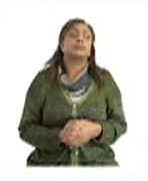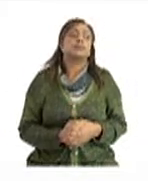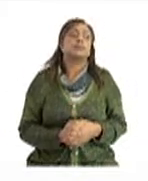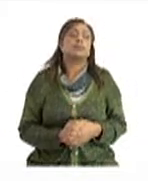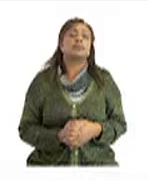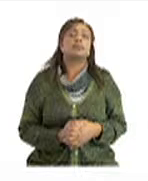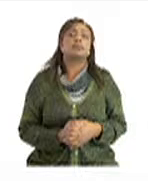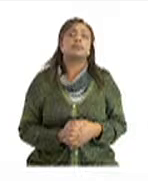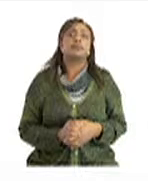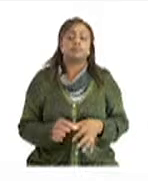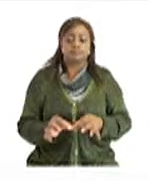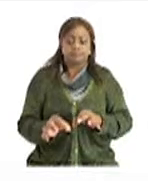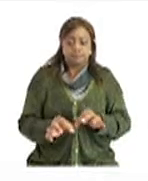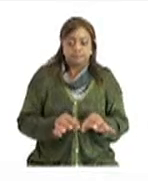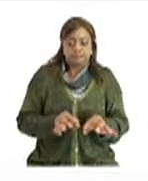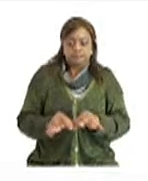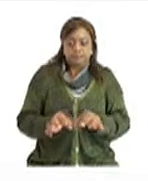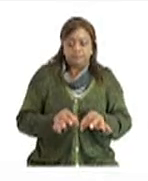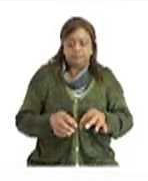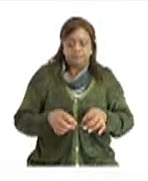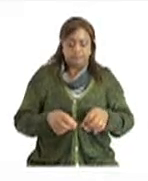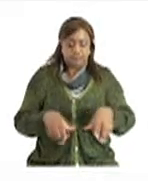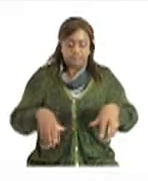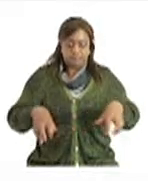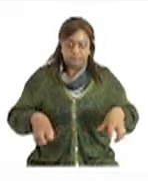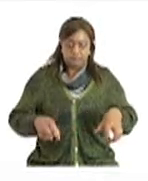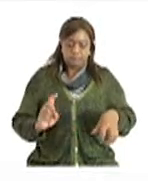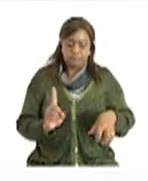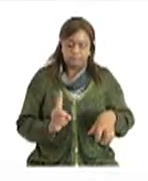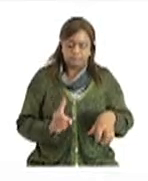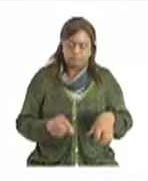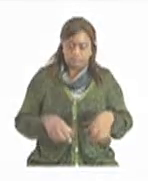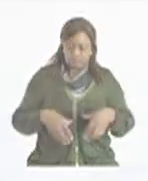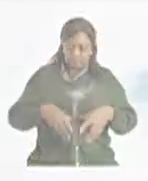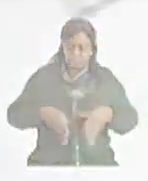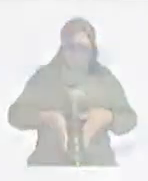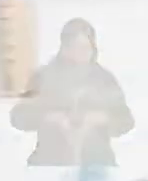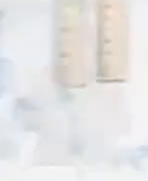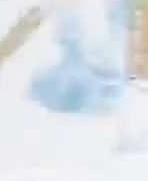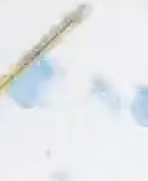discuss what is it that they do.